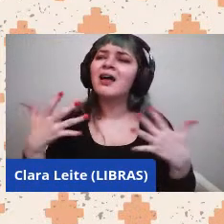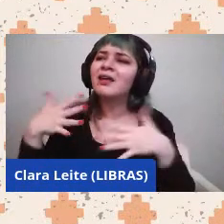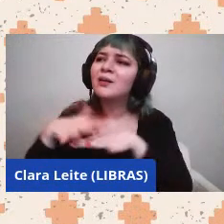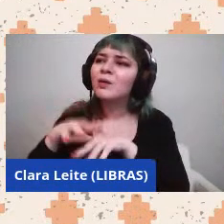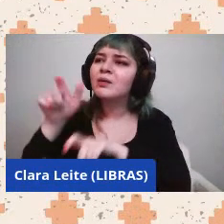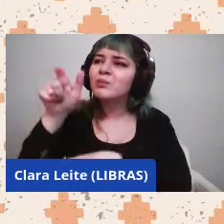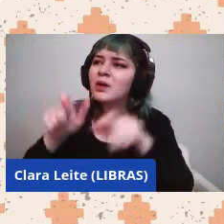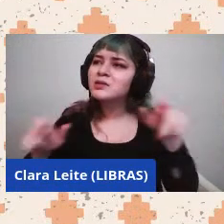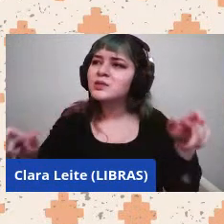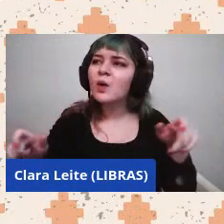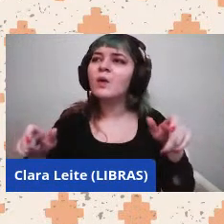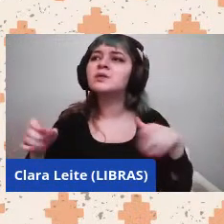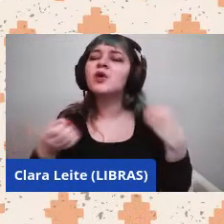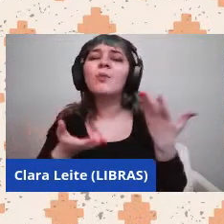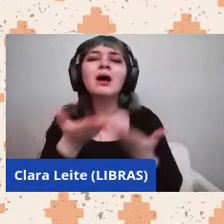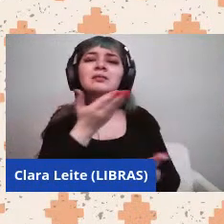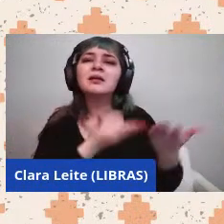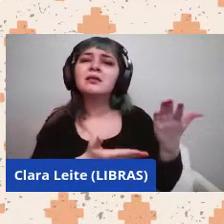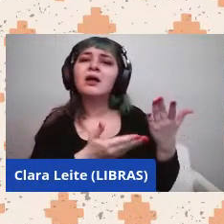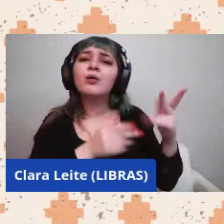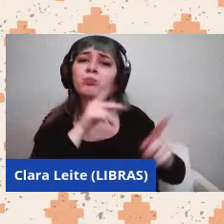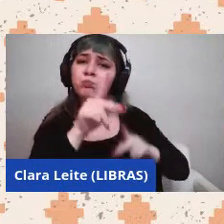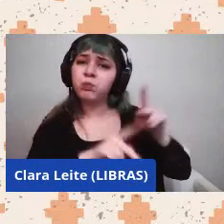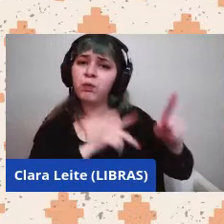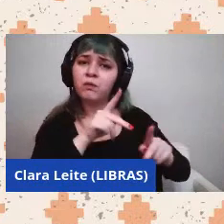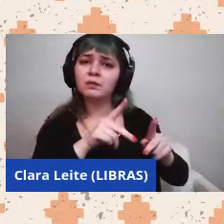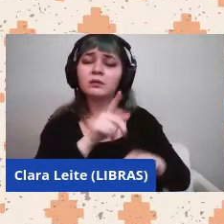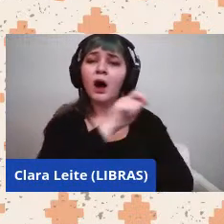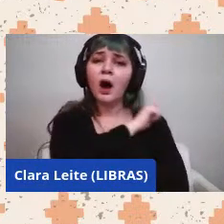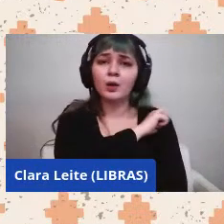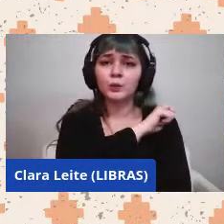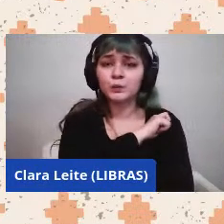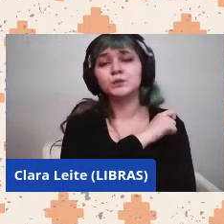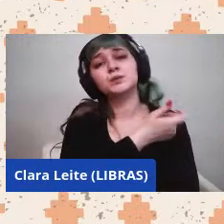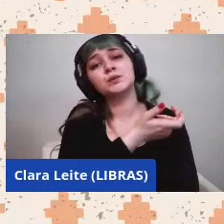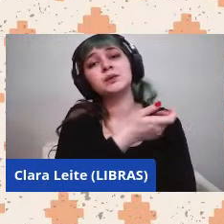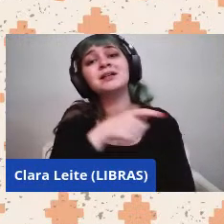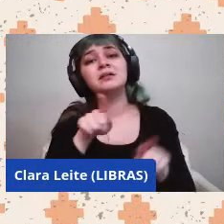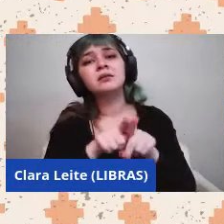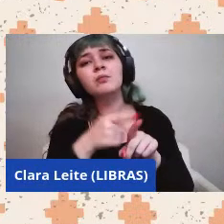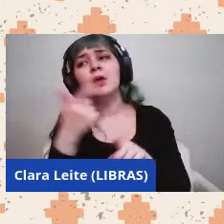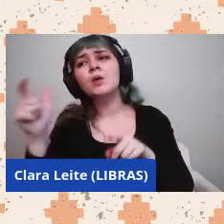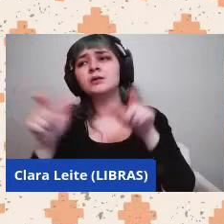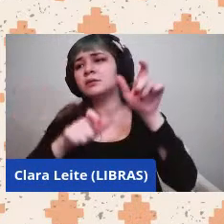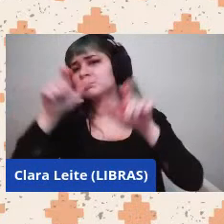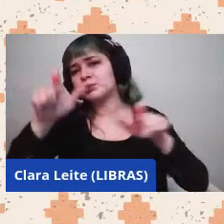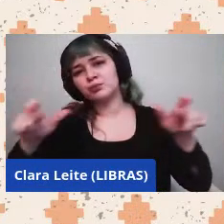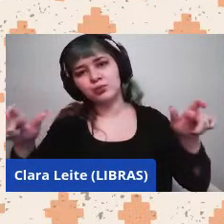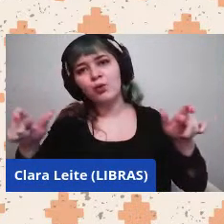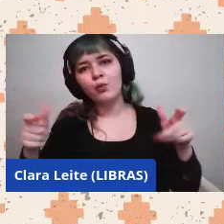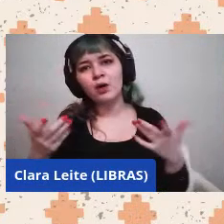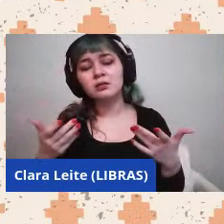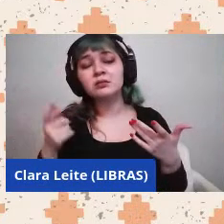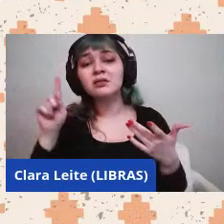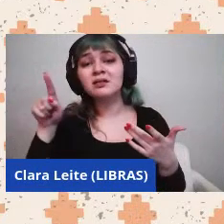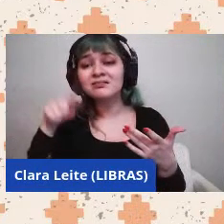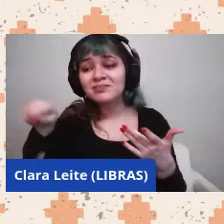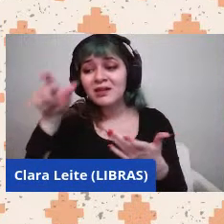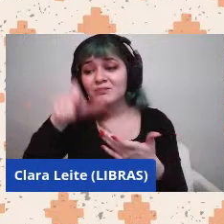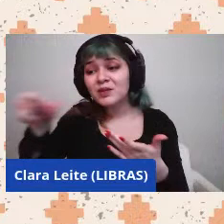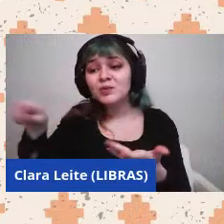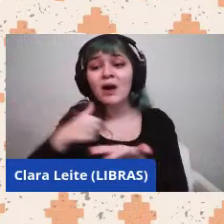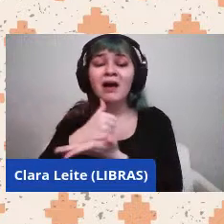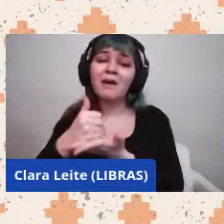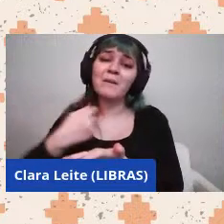we serve the people, the students, and others that are the basis of our